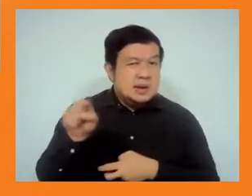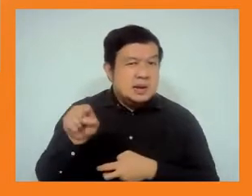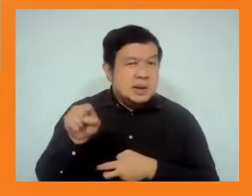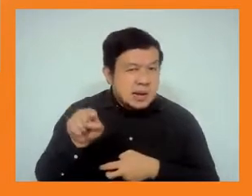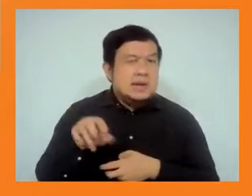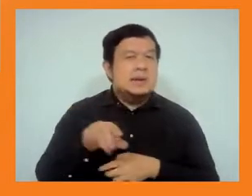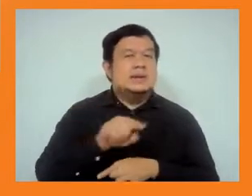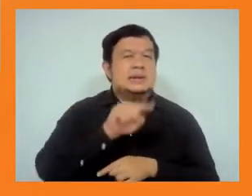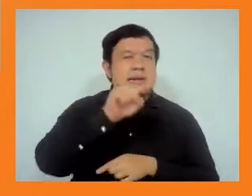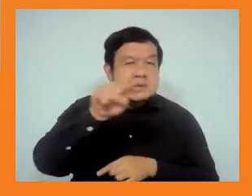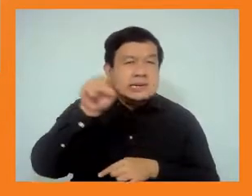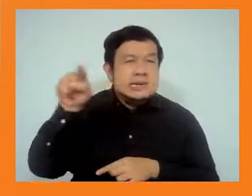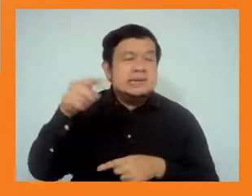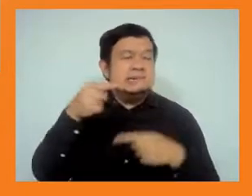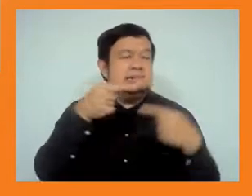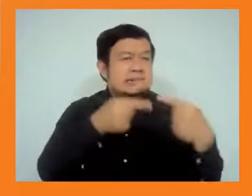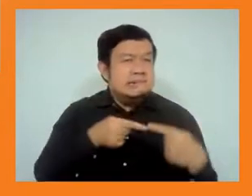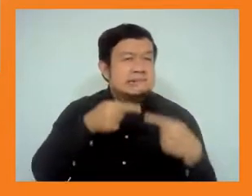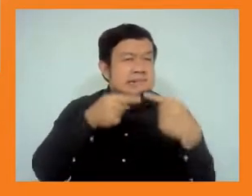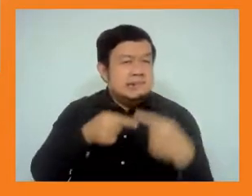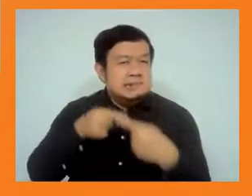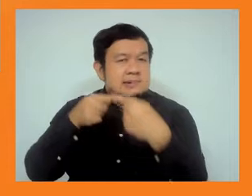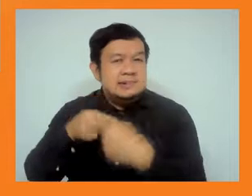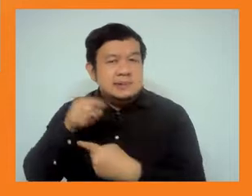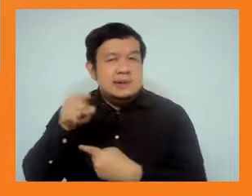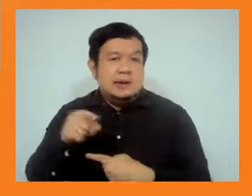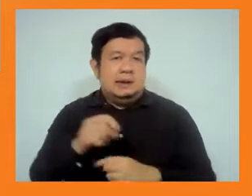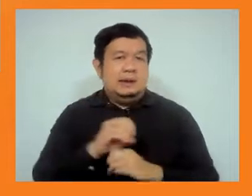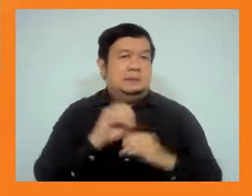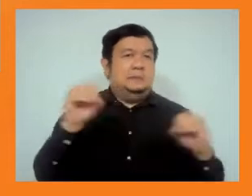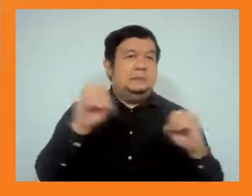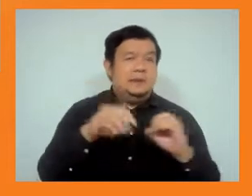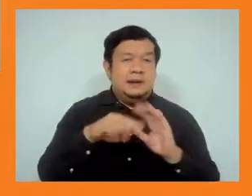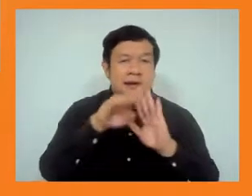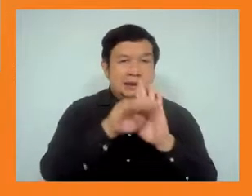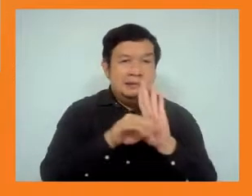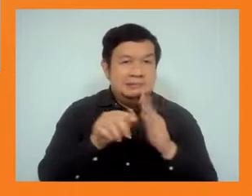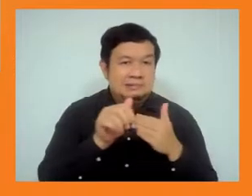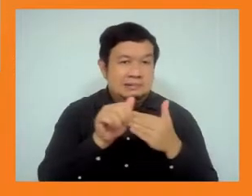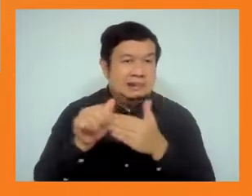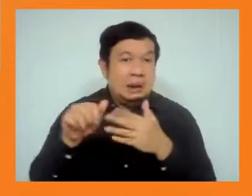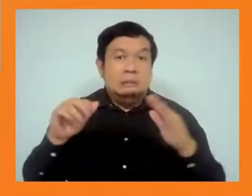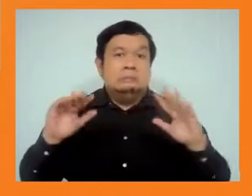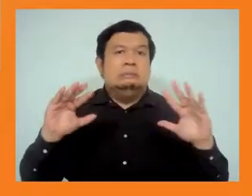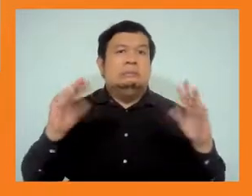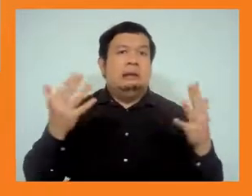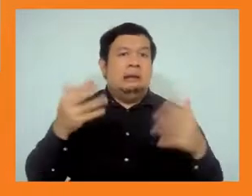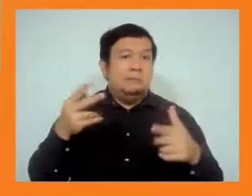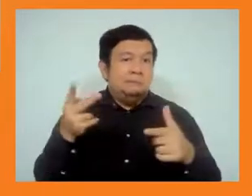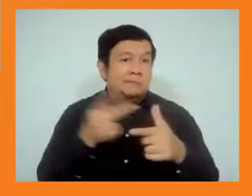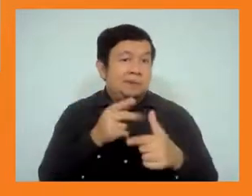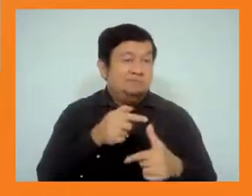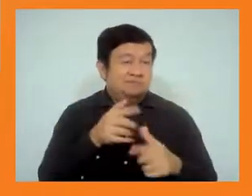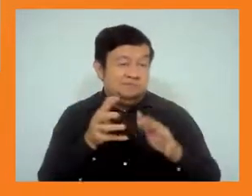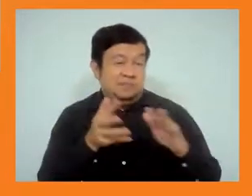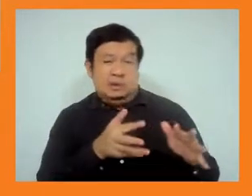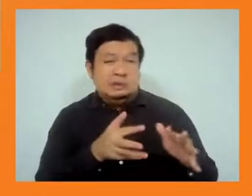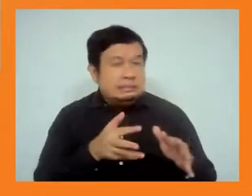The problem is, although the technical feasibility was done, so they have not found